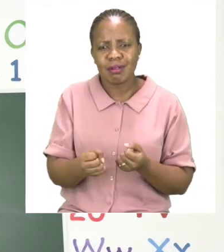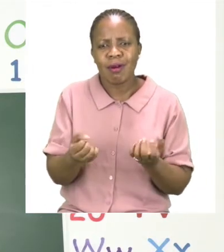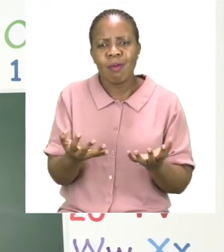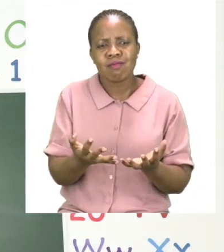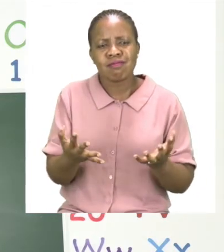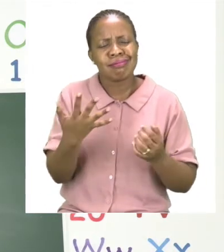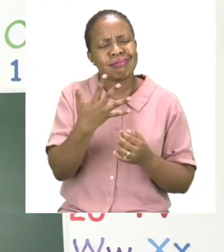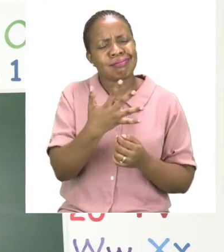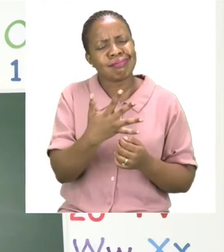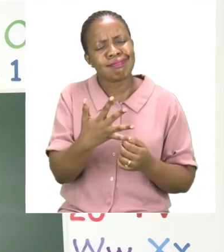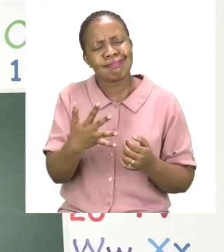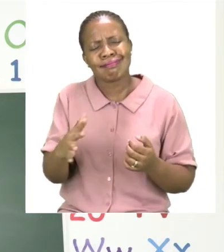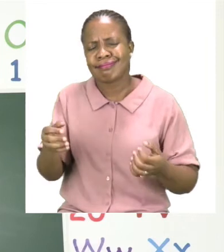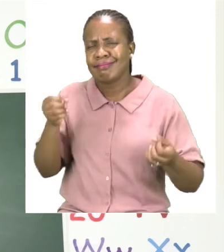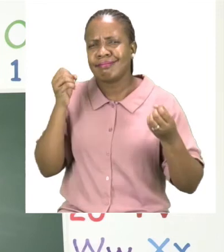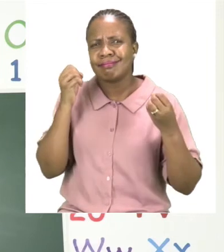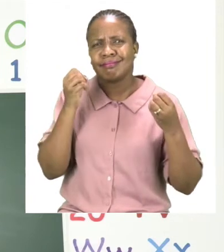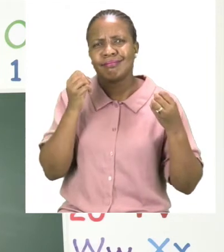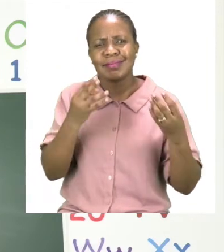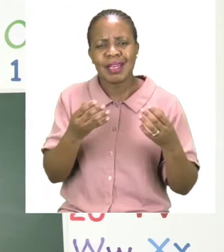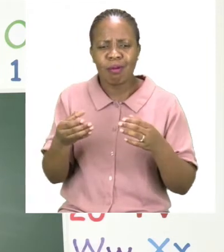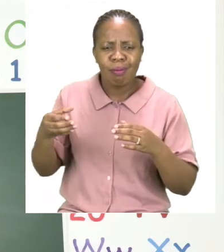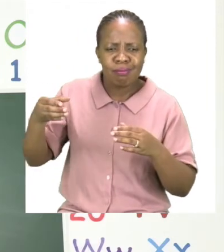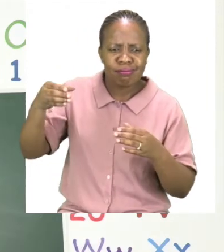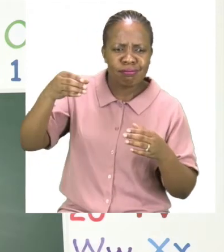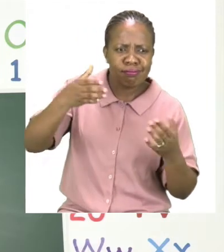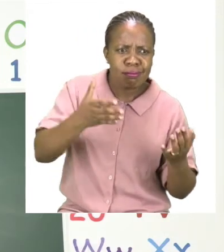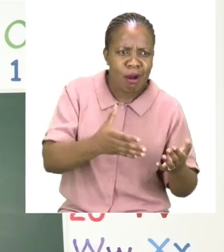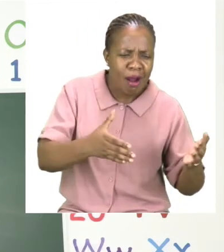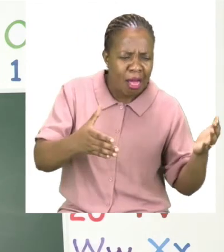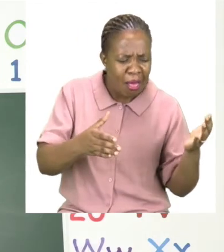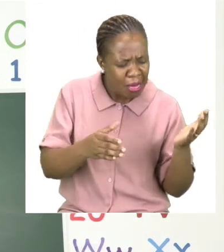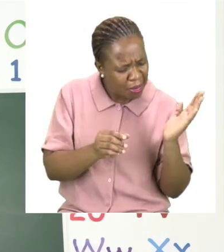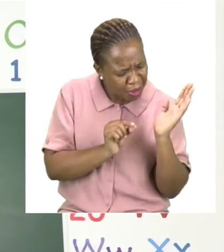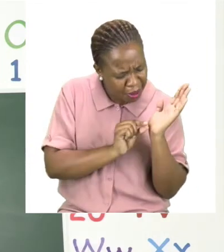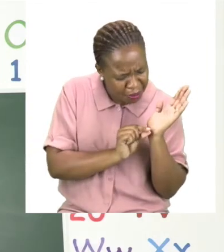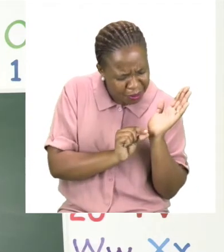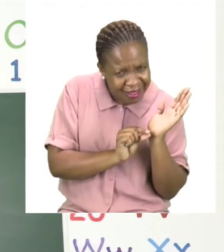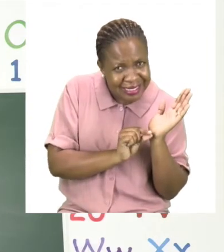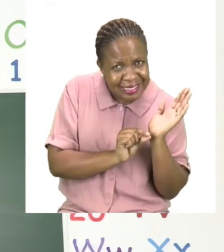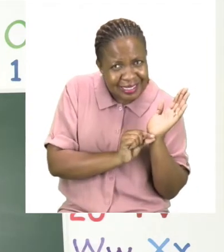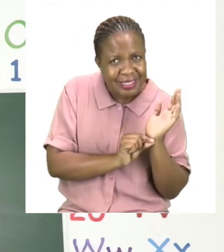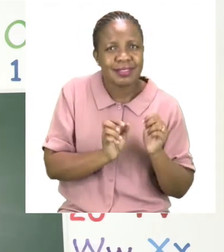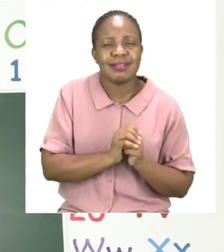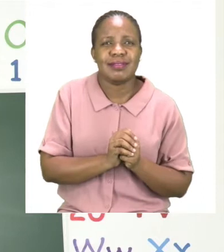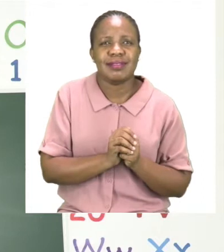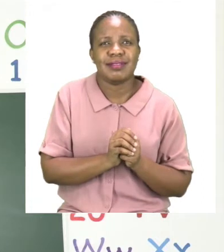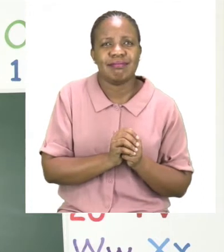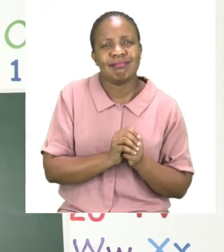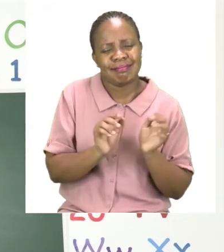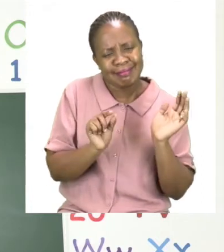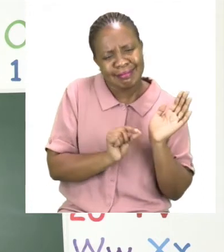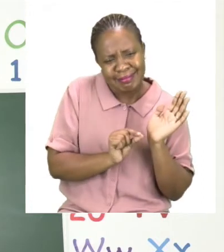If can see that the water is only at the bottom. Which means